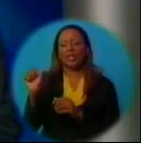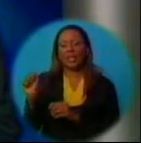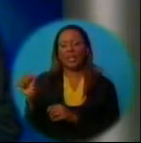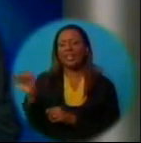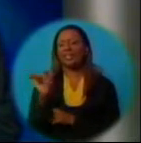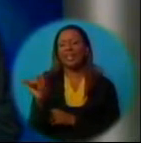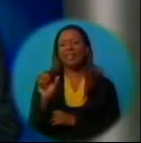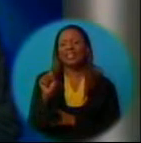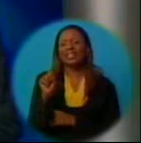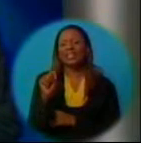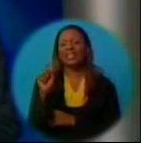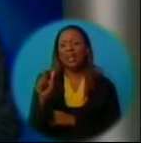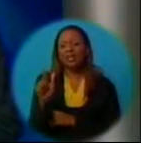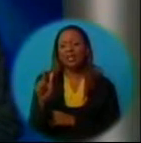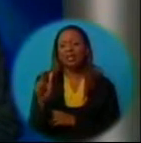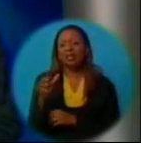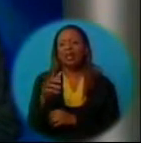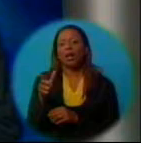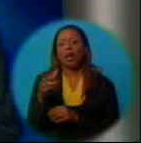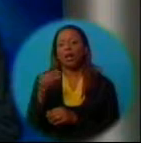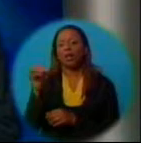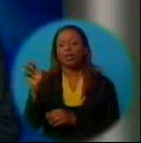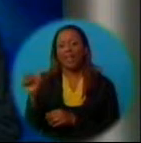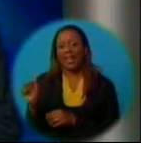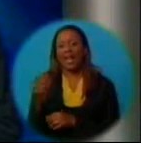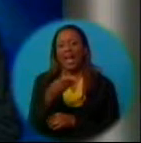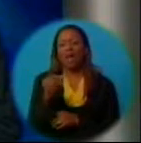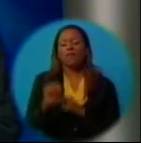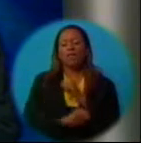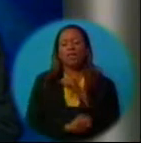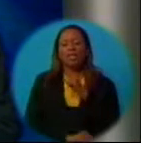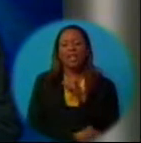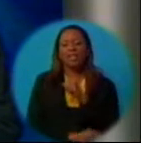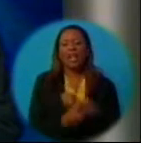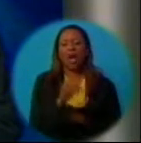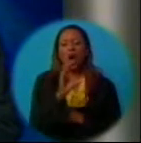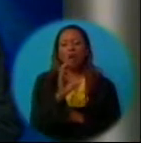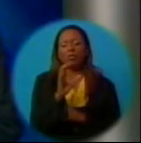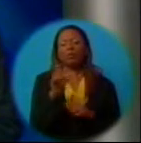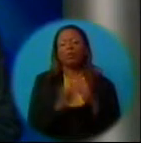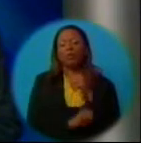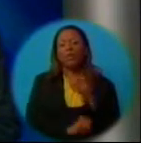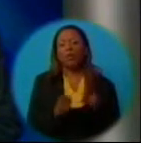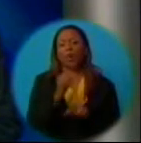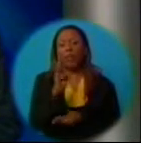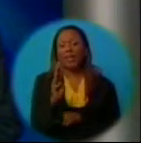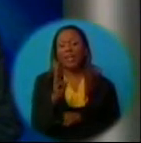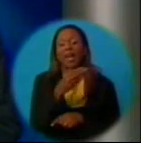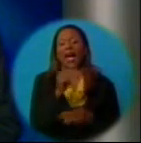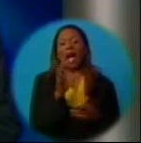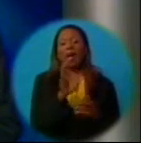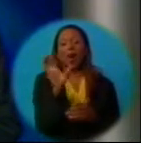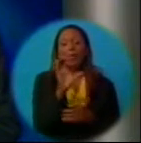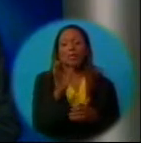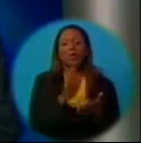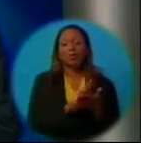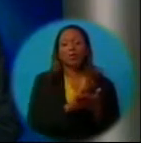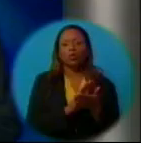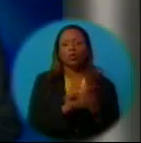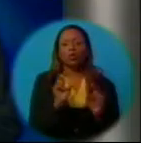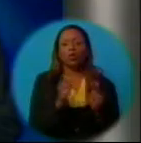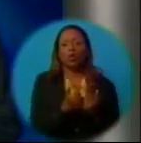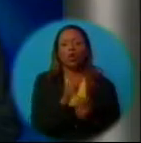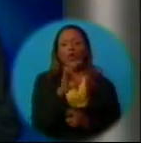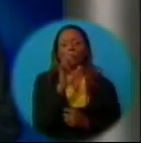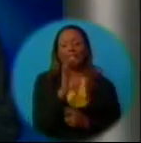A, Foundation of B, and Combermere of C. Now, things could have been different if QC had won the preliminaries final